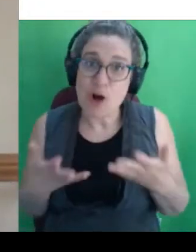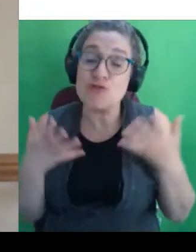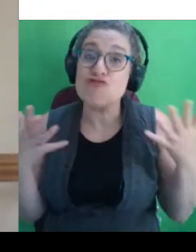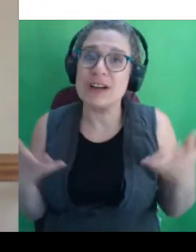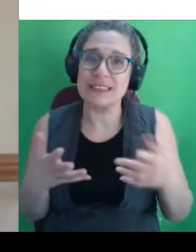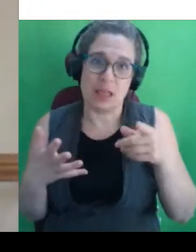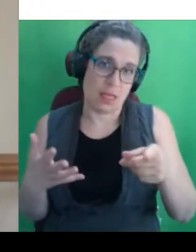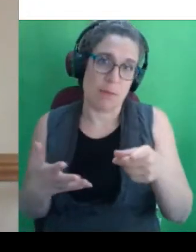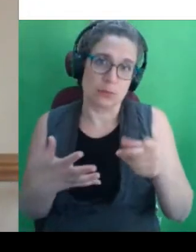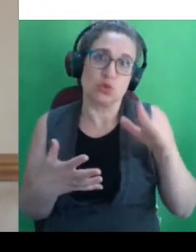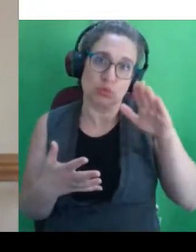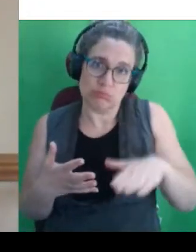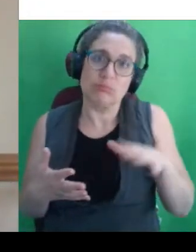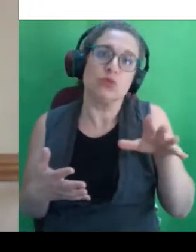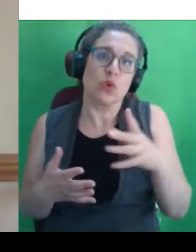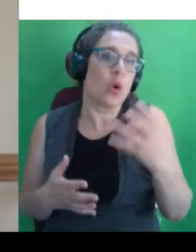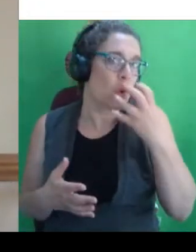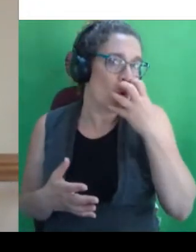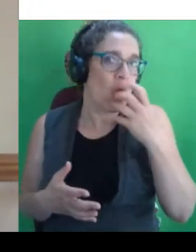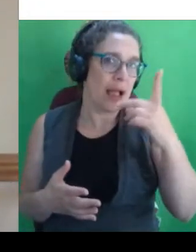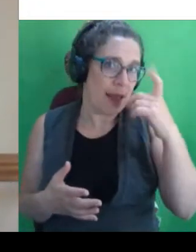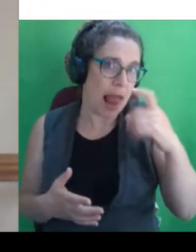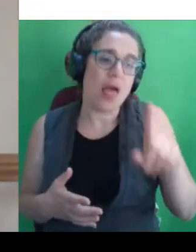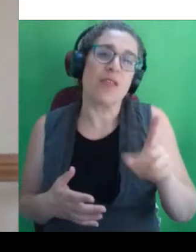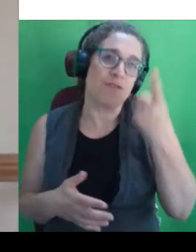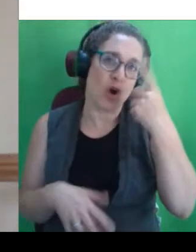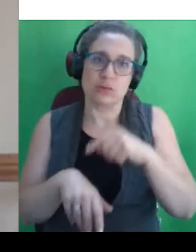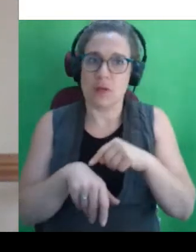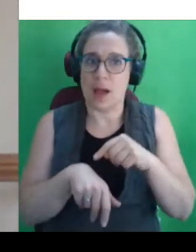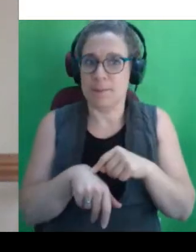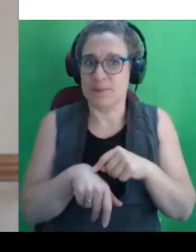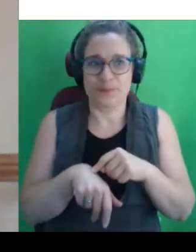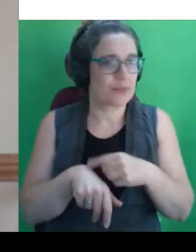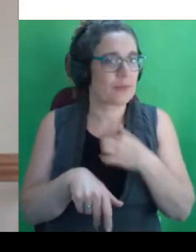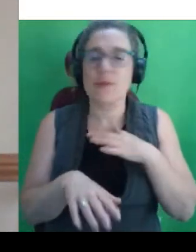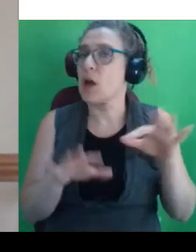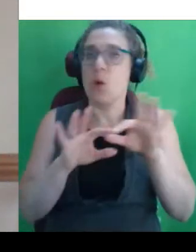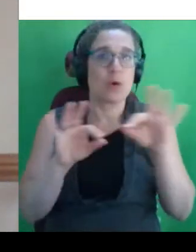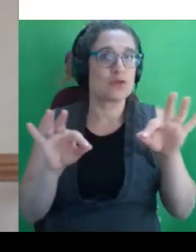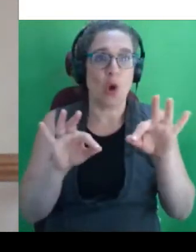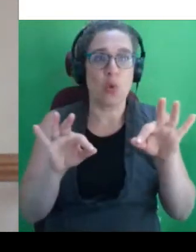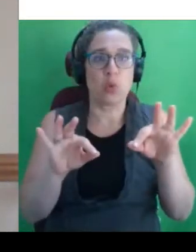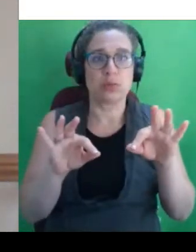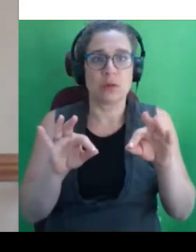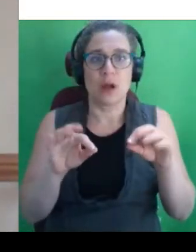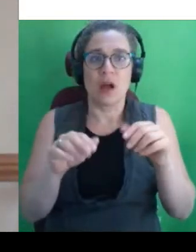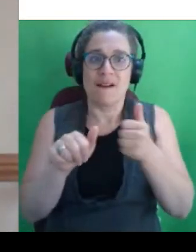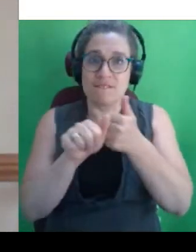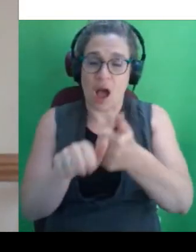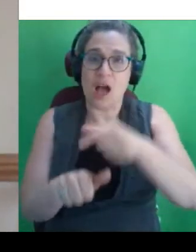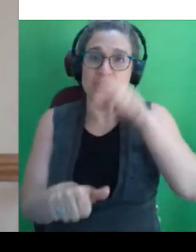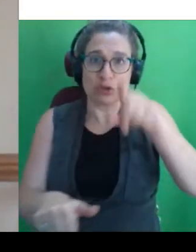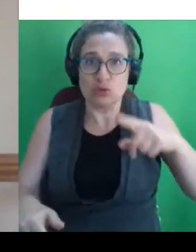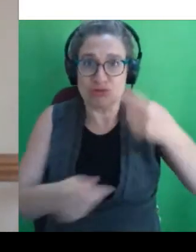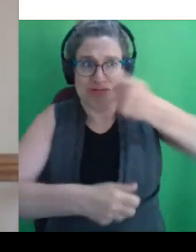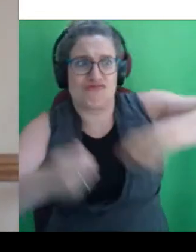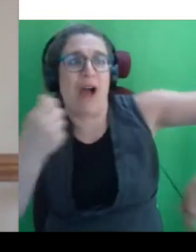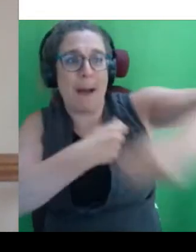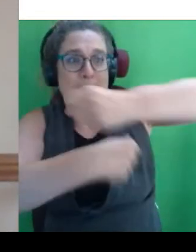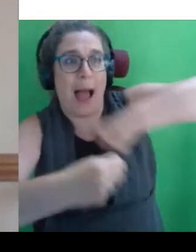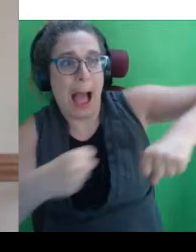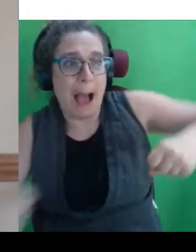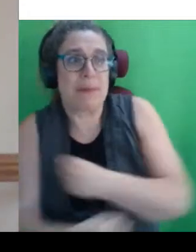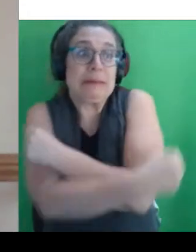take their inhaler in the first instance. We don't advise wrapping children up because that is a form of restraint and can be associated with a